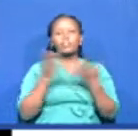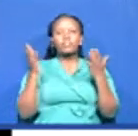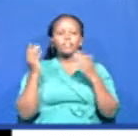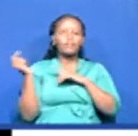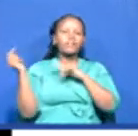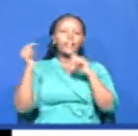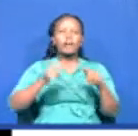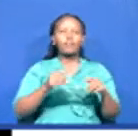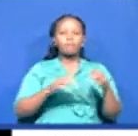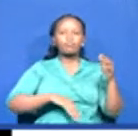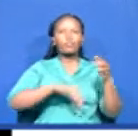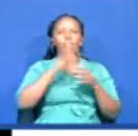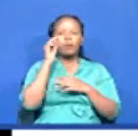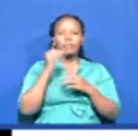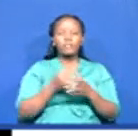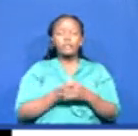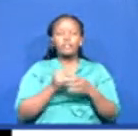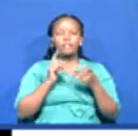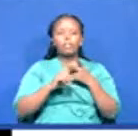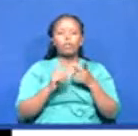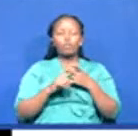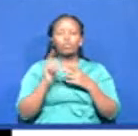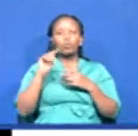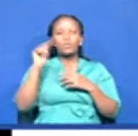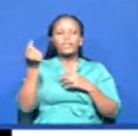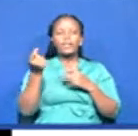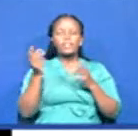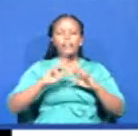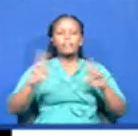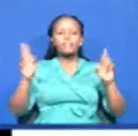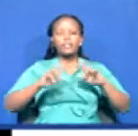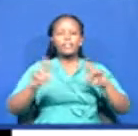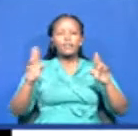up and we said Kenya is now ready for recordation.